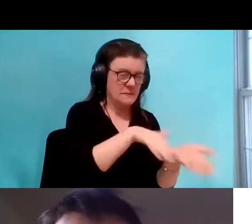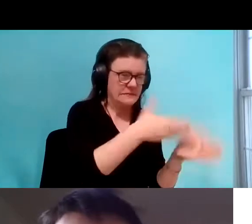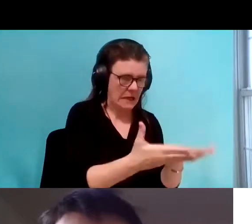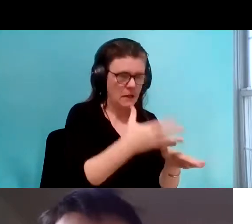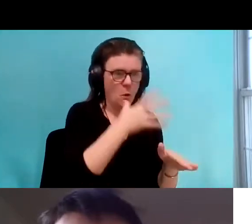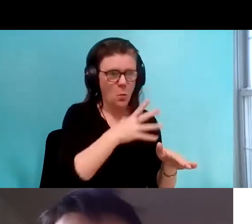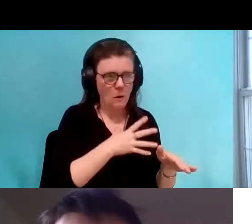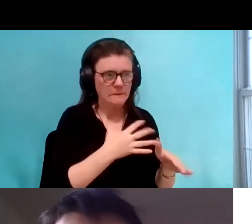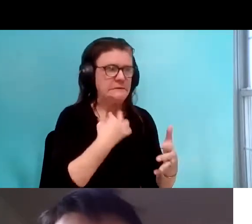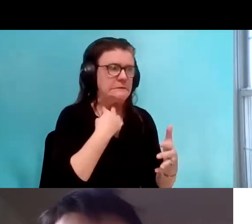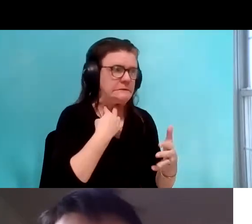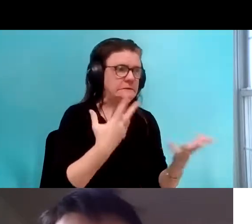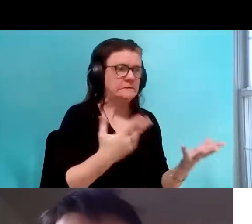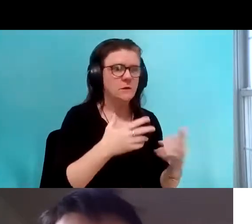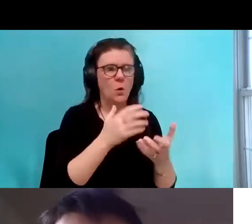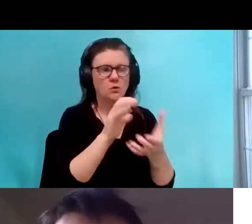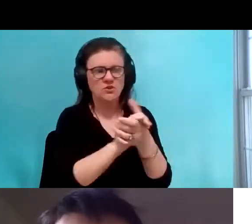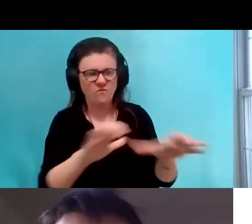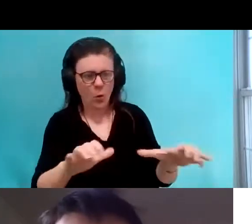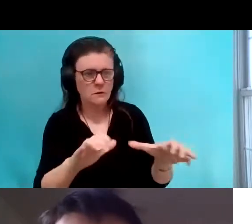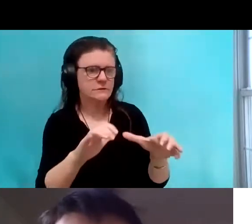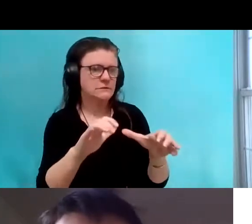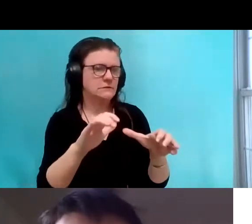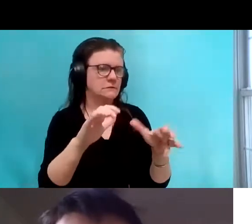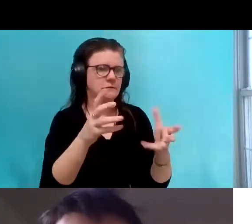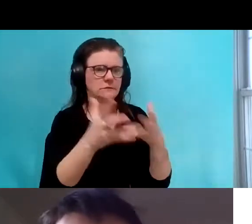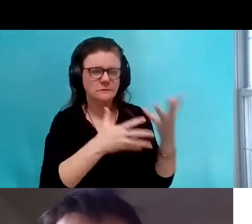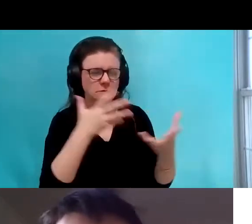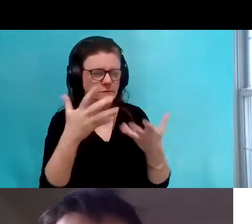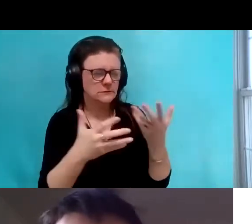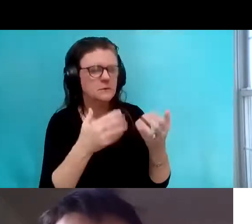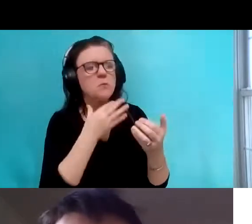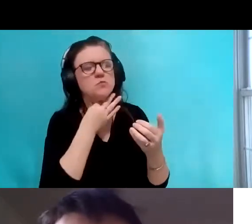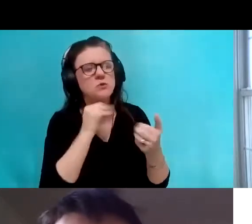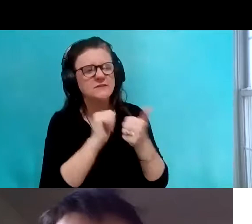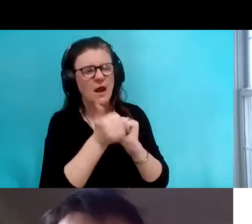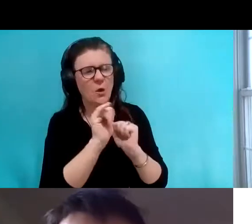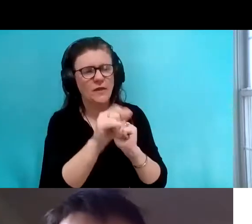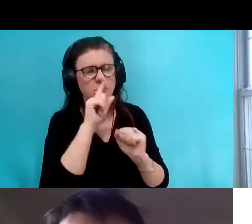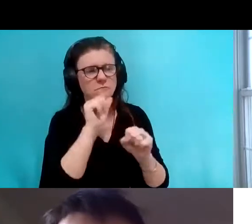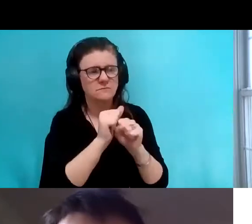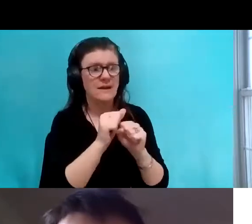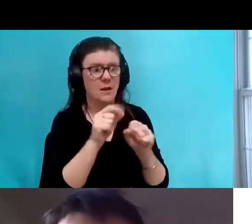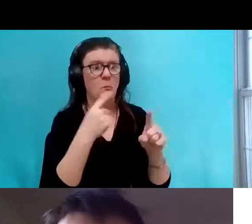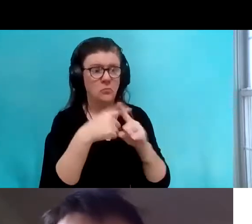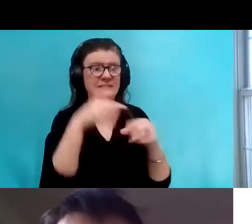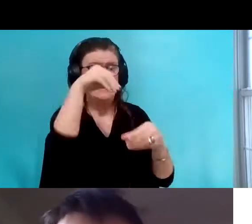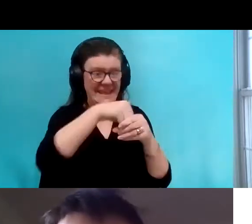are there ways to use these existing sets to look at that intra-household inequality?